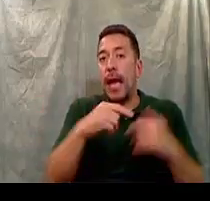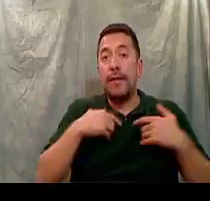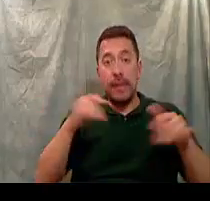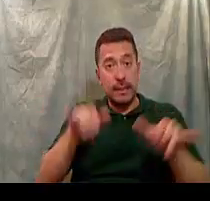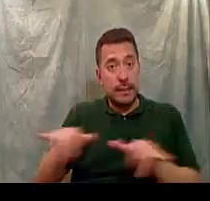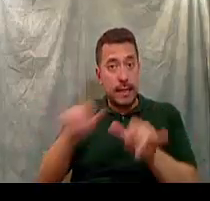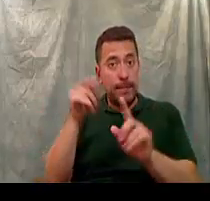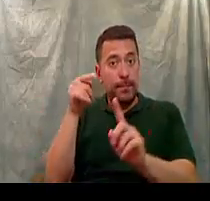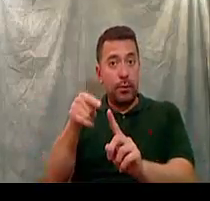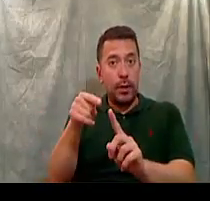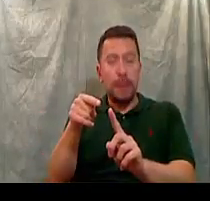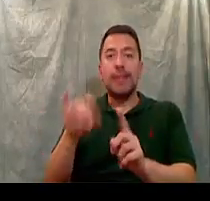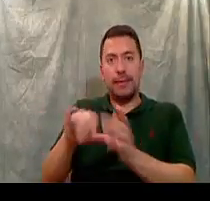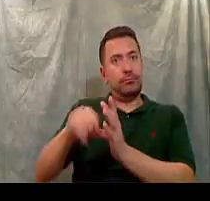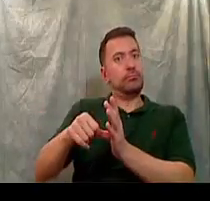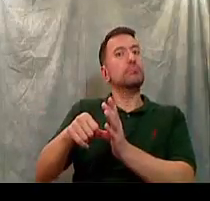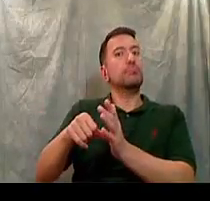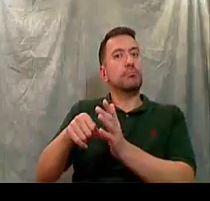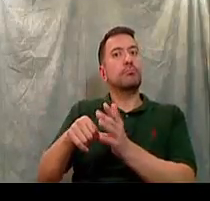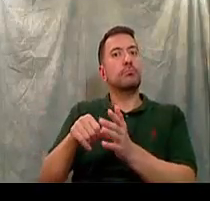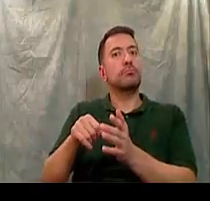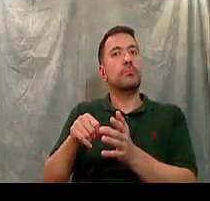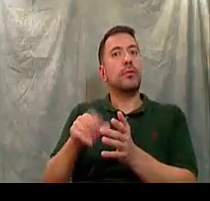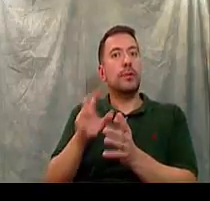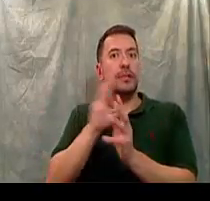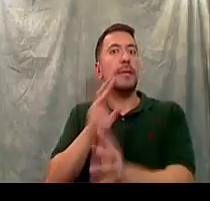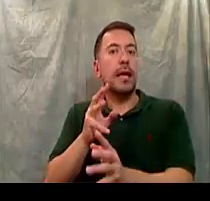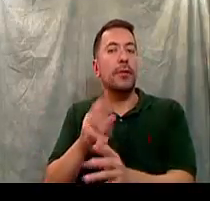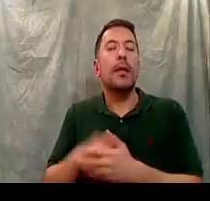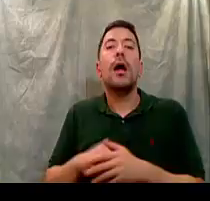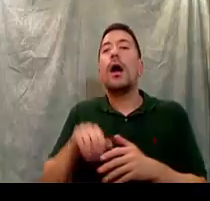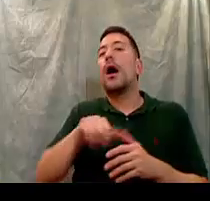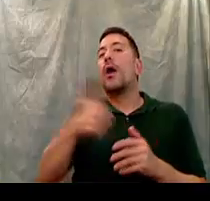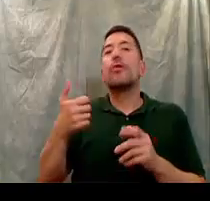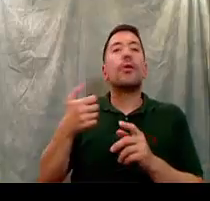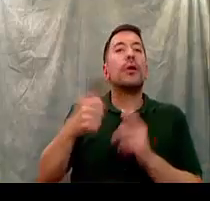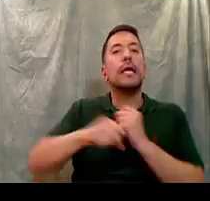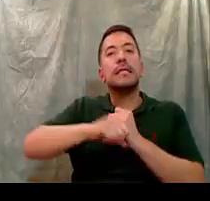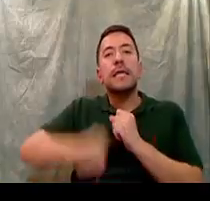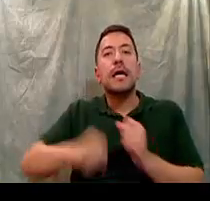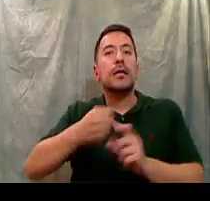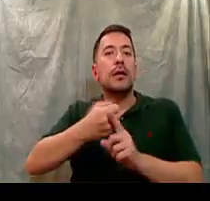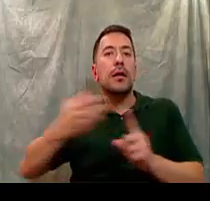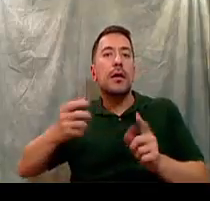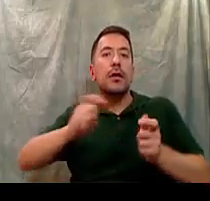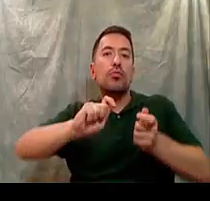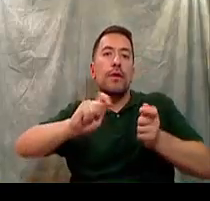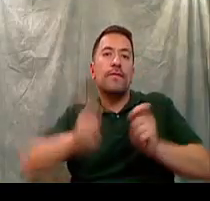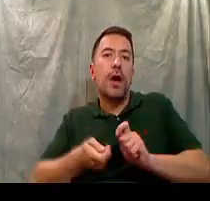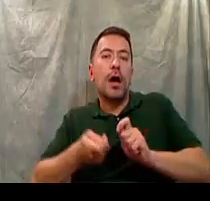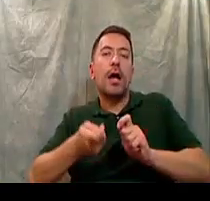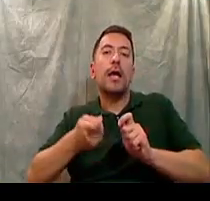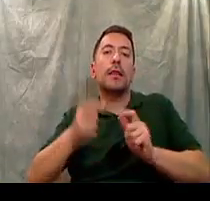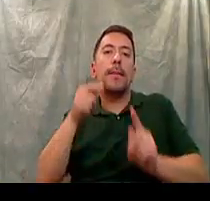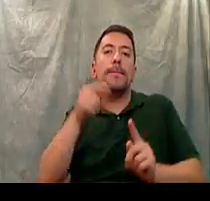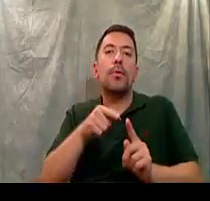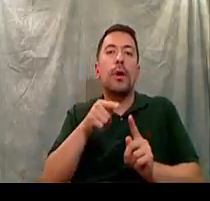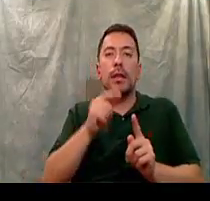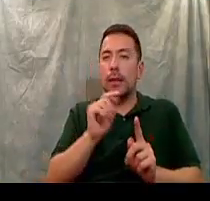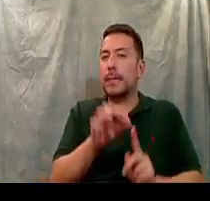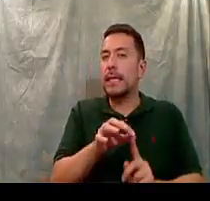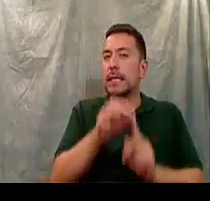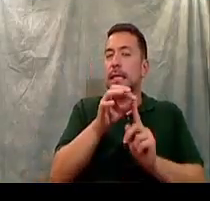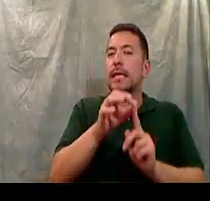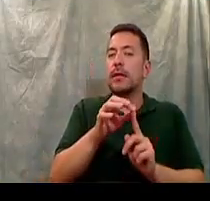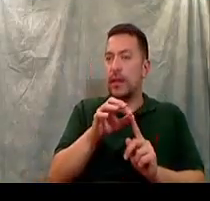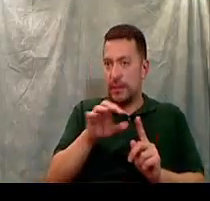point. That's something you want to speak to. And are there others that extend, refine, or contrast the point in a unique way compared to the other 6